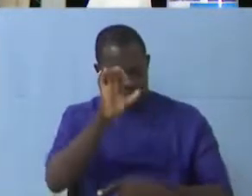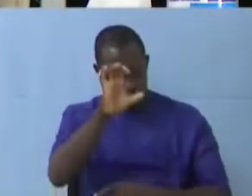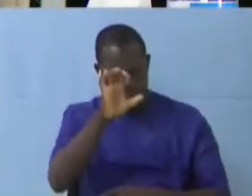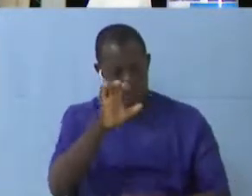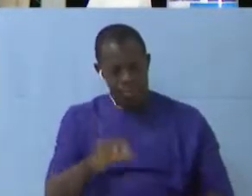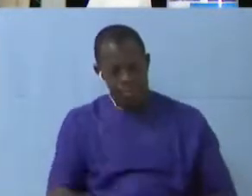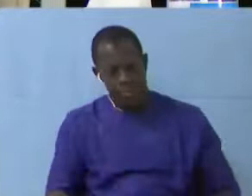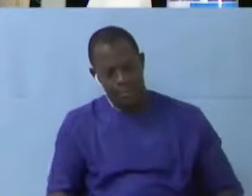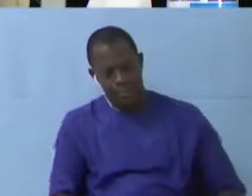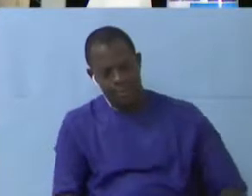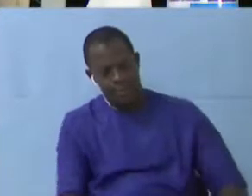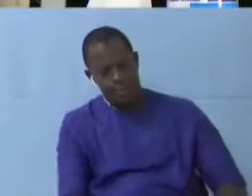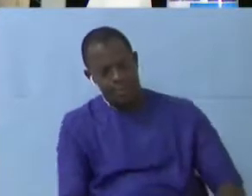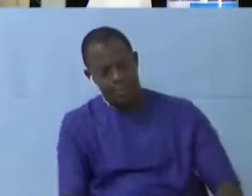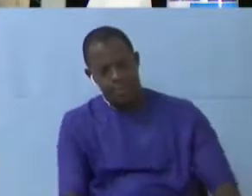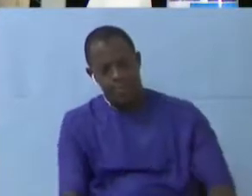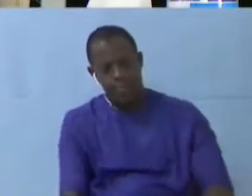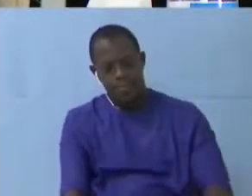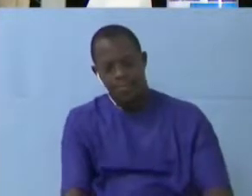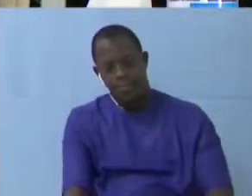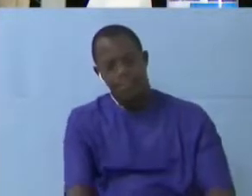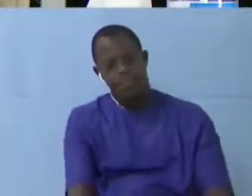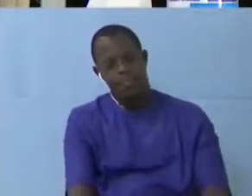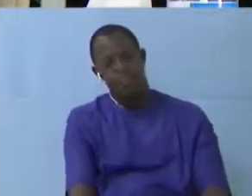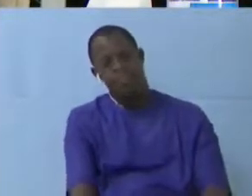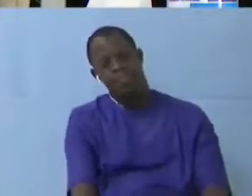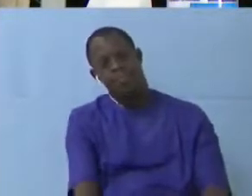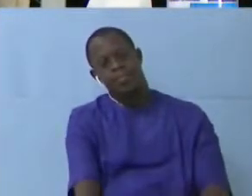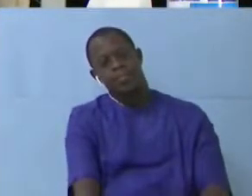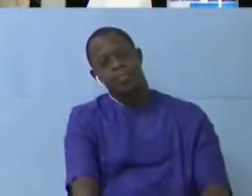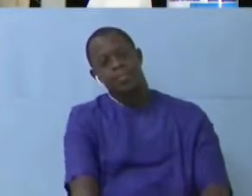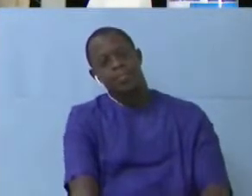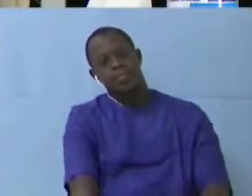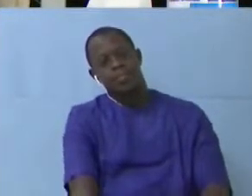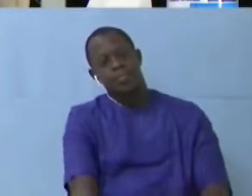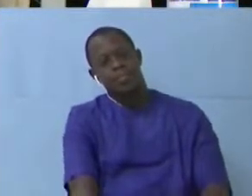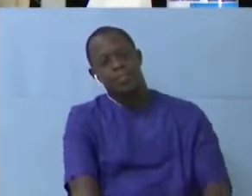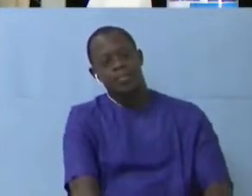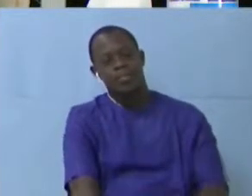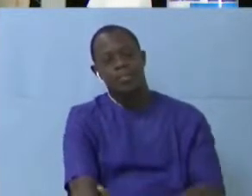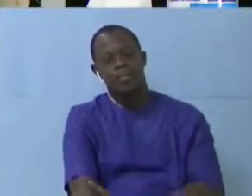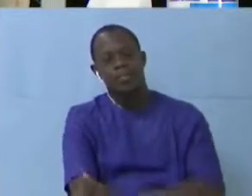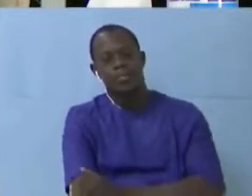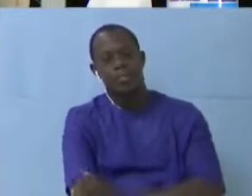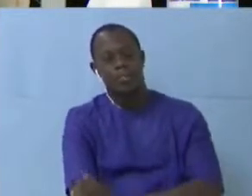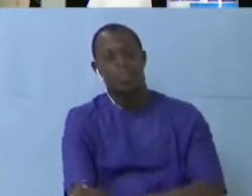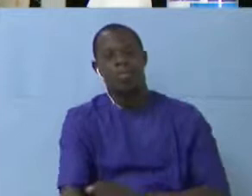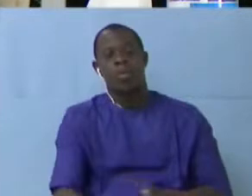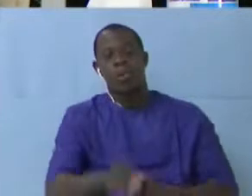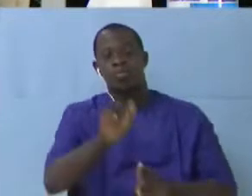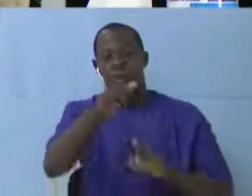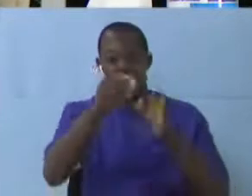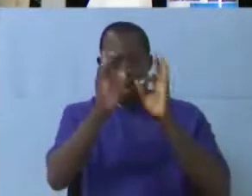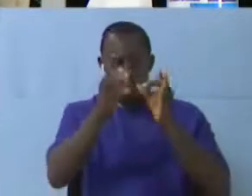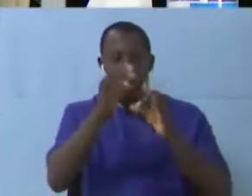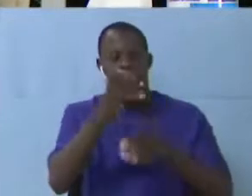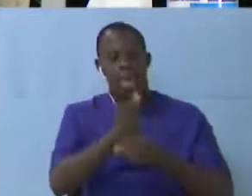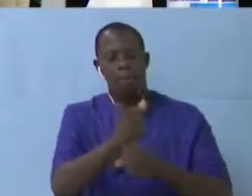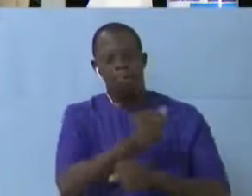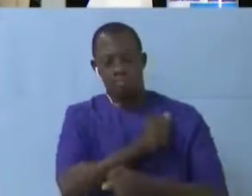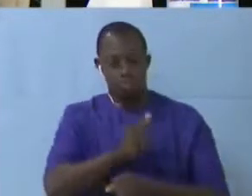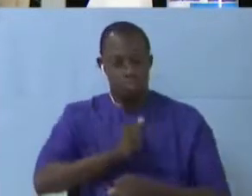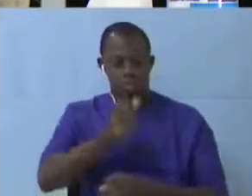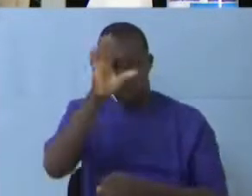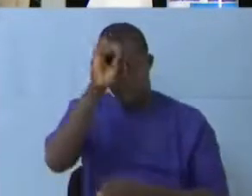solo yi nga xam ne waxtaan nga ko lu aju ci wàlli luwaay réewi Gambia. The testimonies help us understand